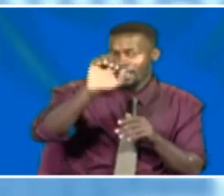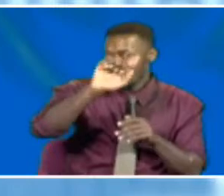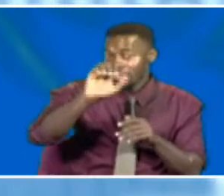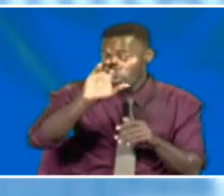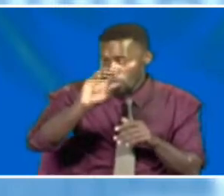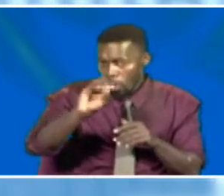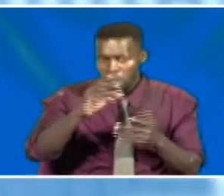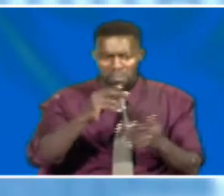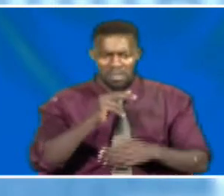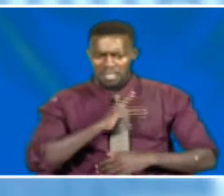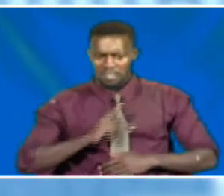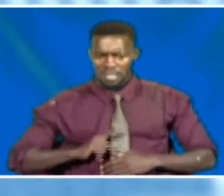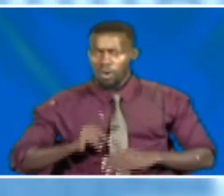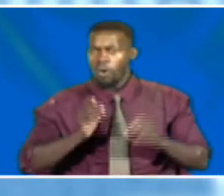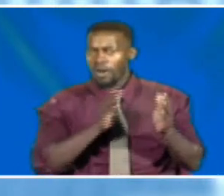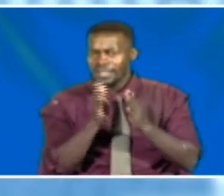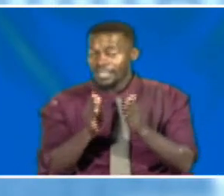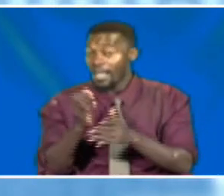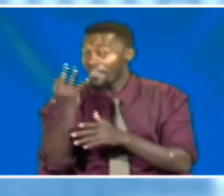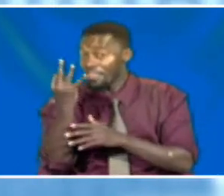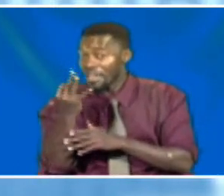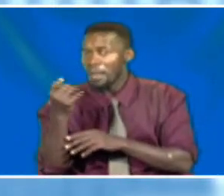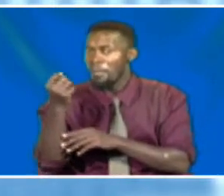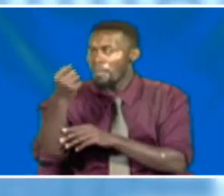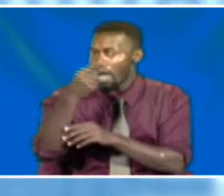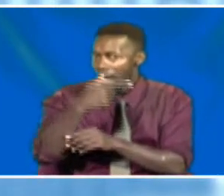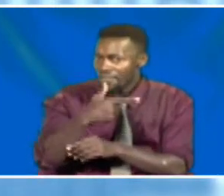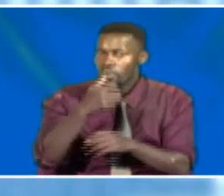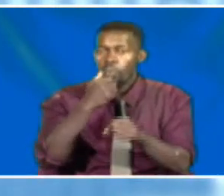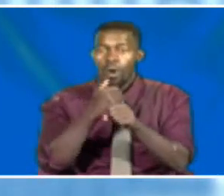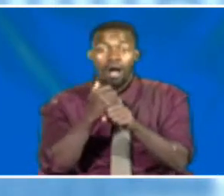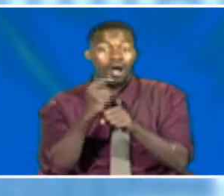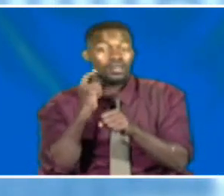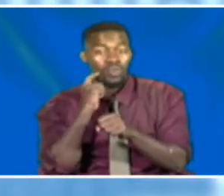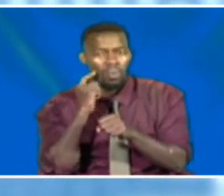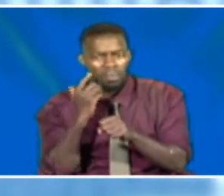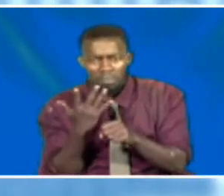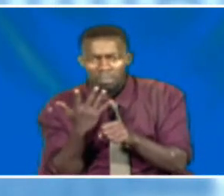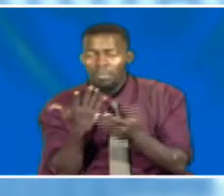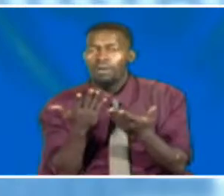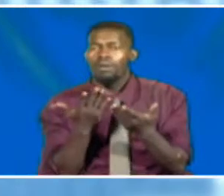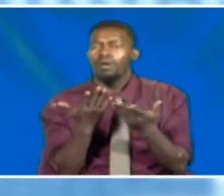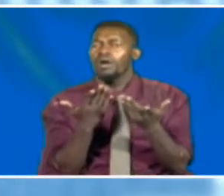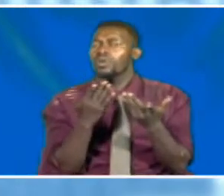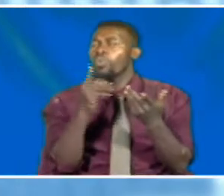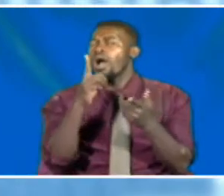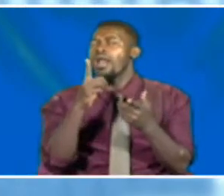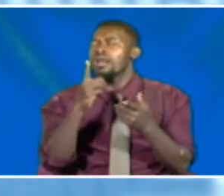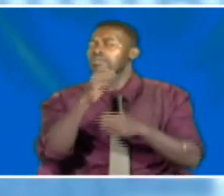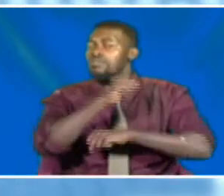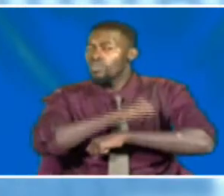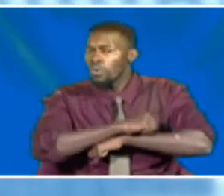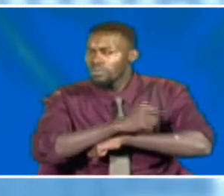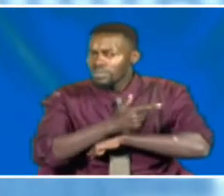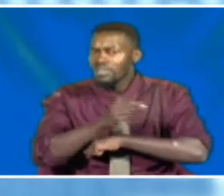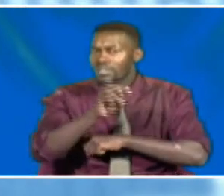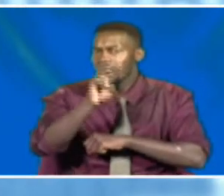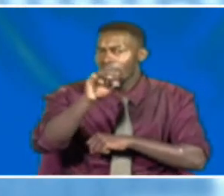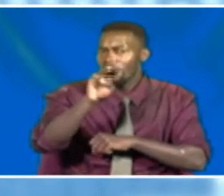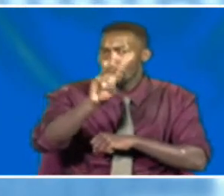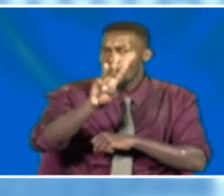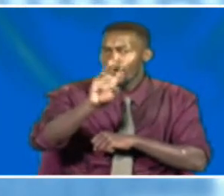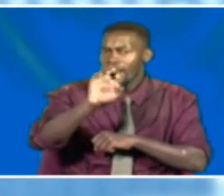a three-month hackathon with students from the Huawei RCT Academy. Ephraim Mureza from